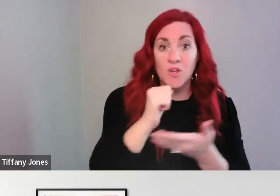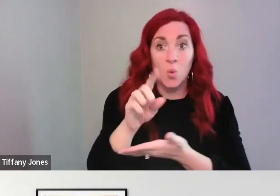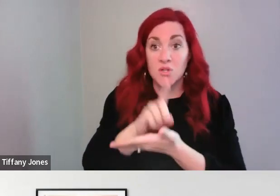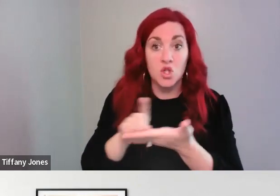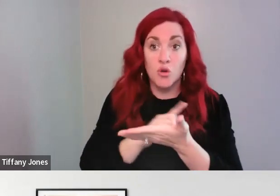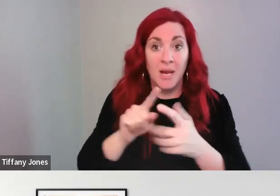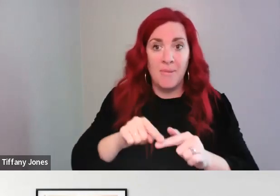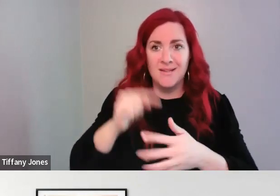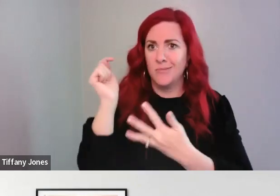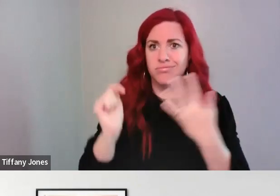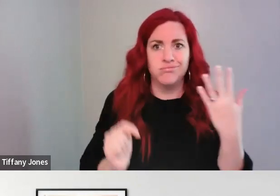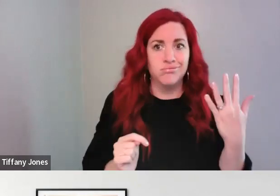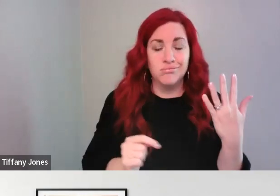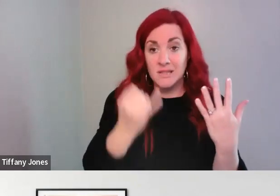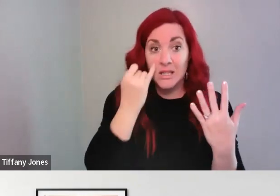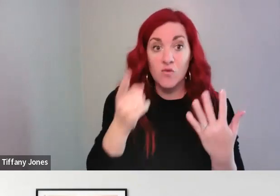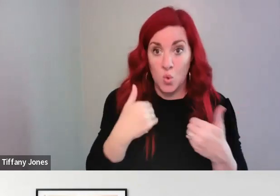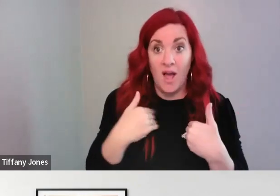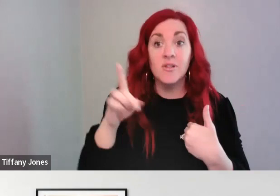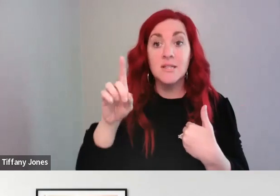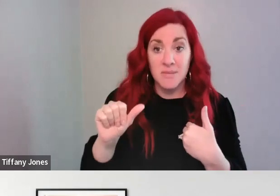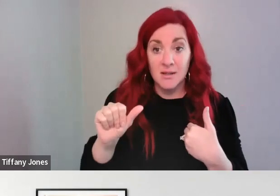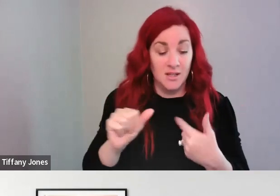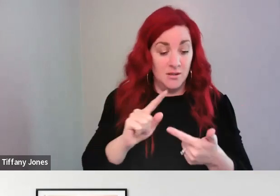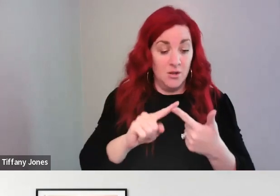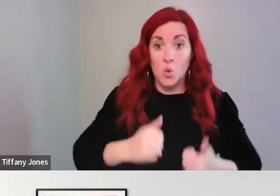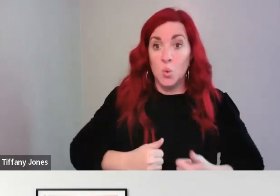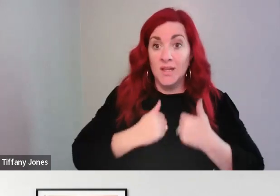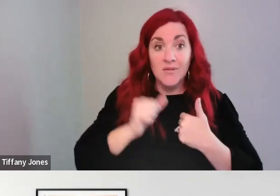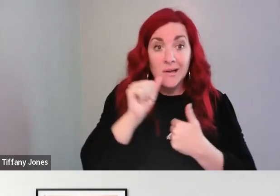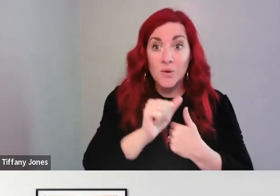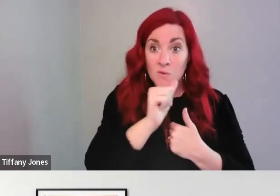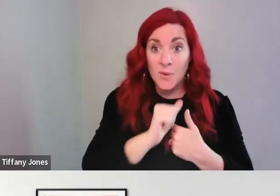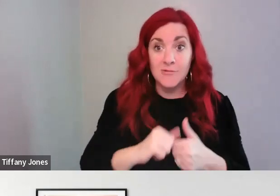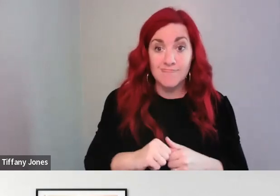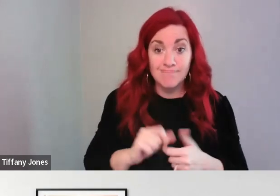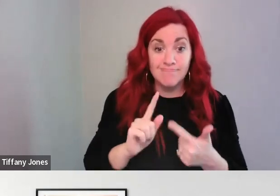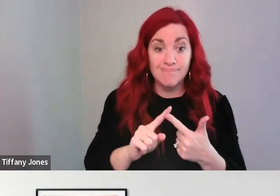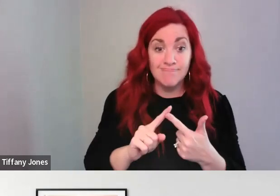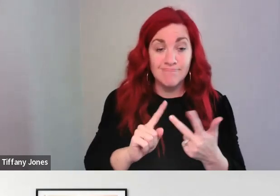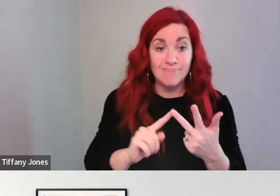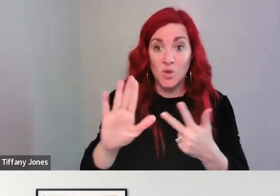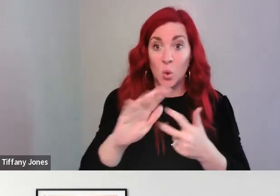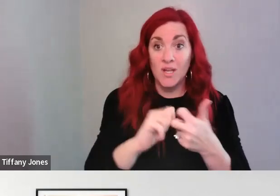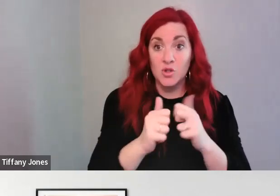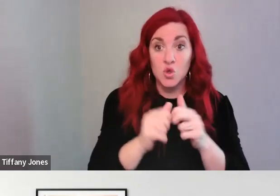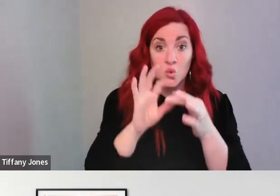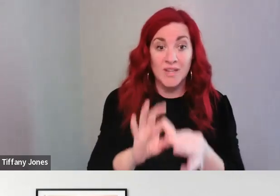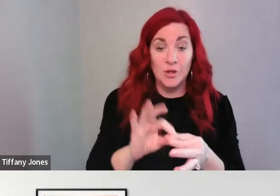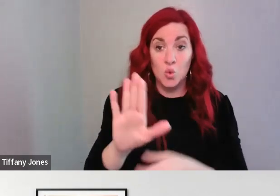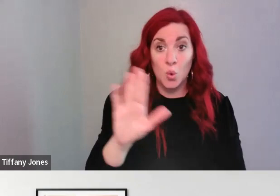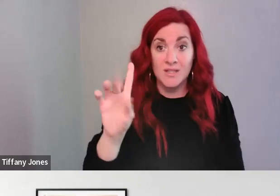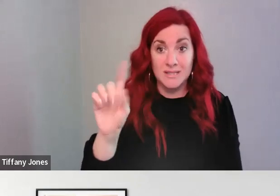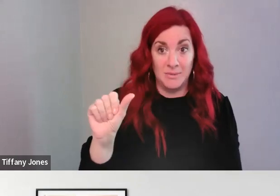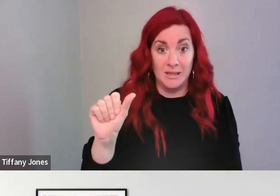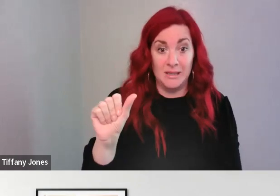factors. So as long as you have a disability, you live in Arizona, and your issue is related to your disability and